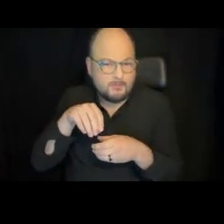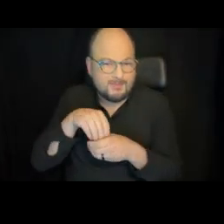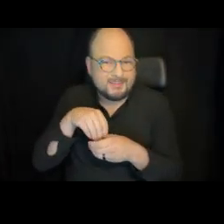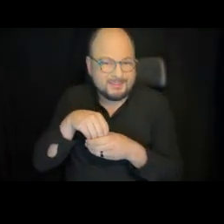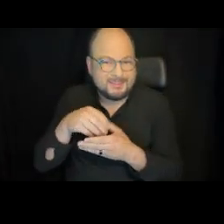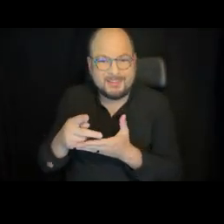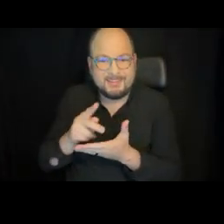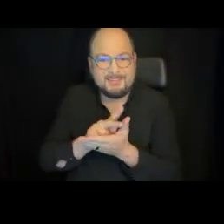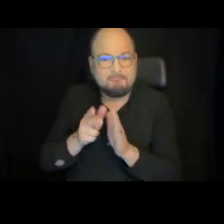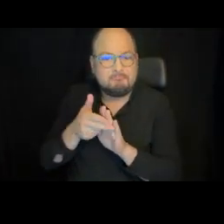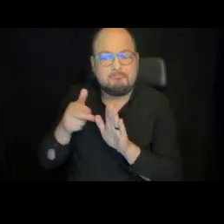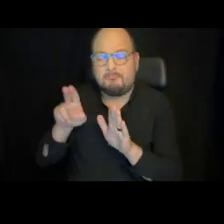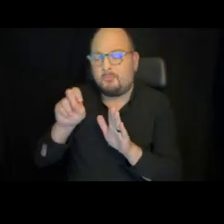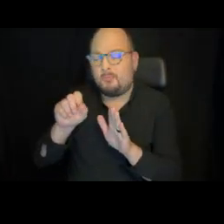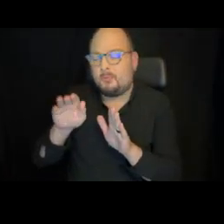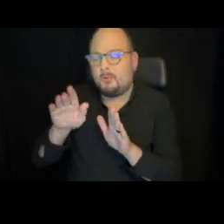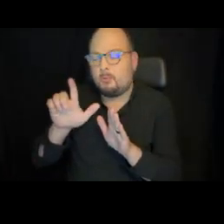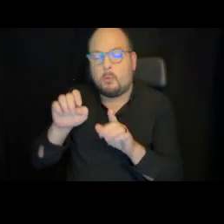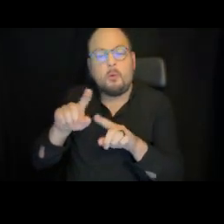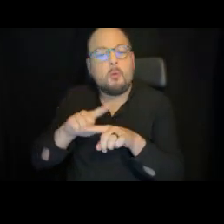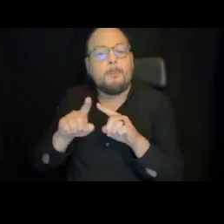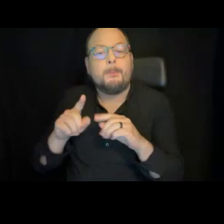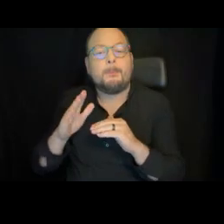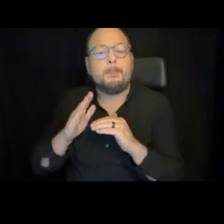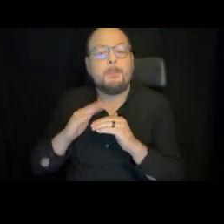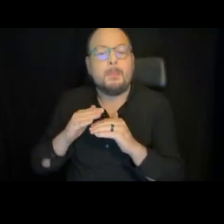40 inches must be maintained.